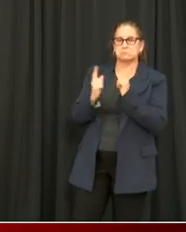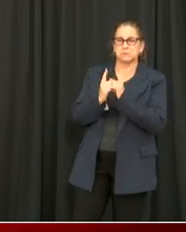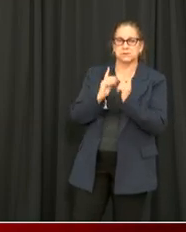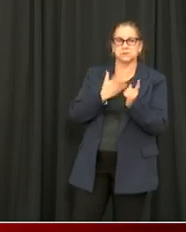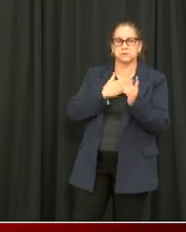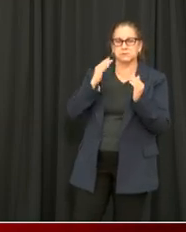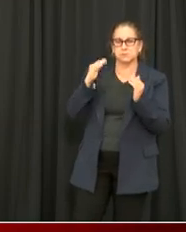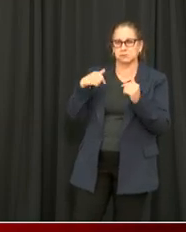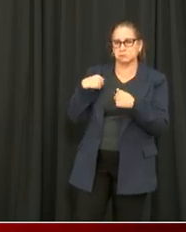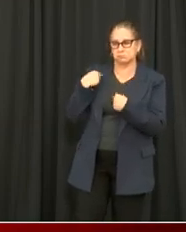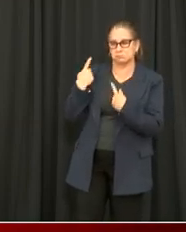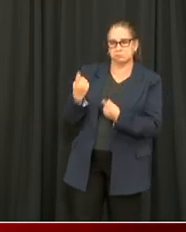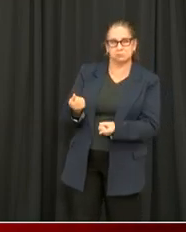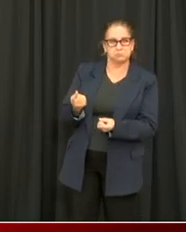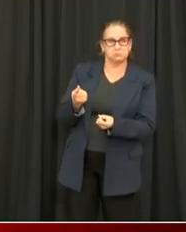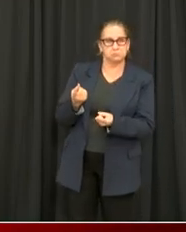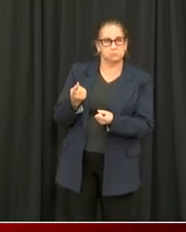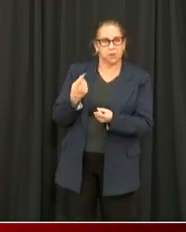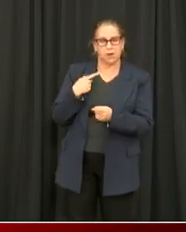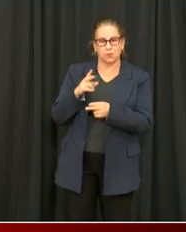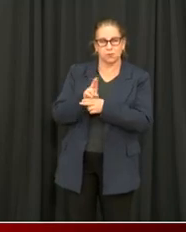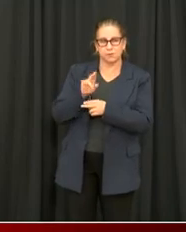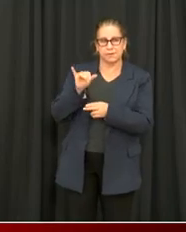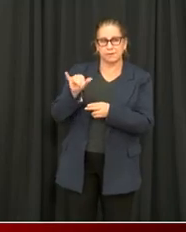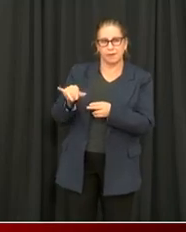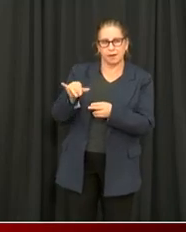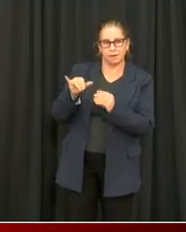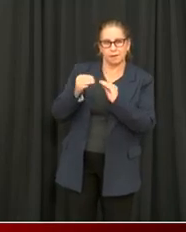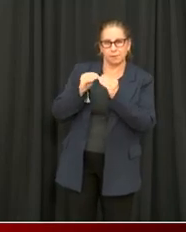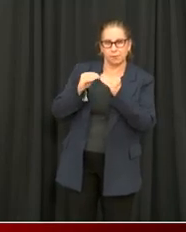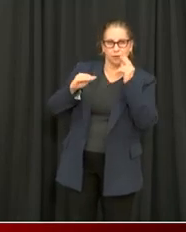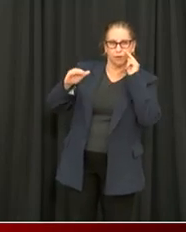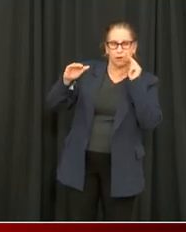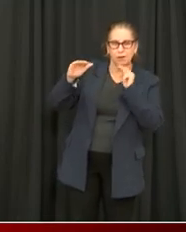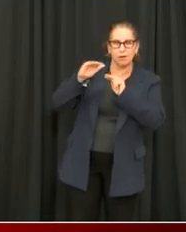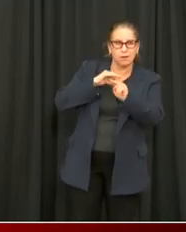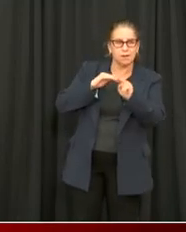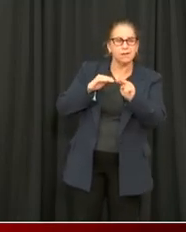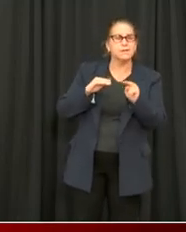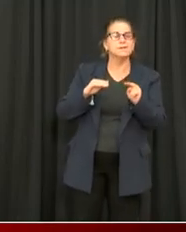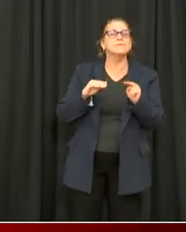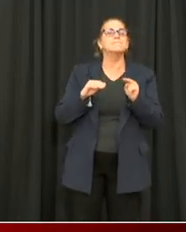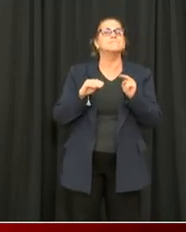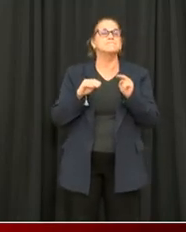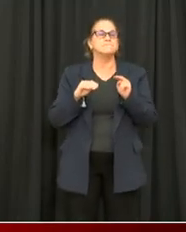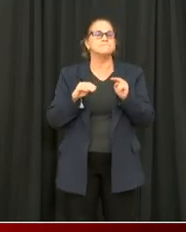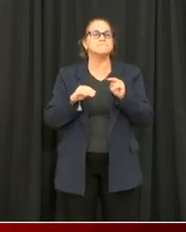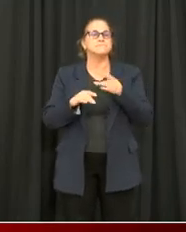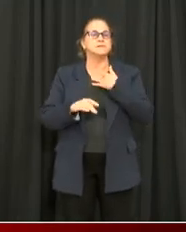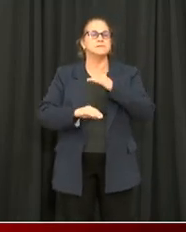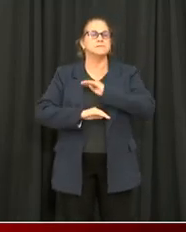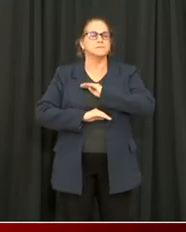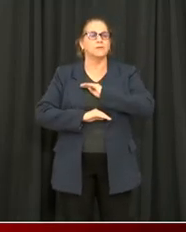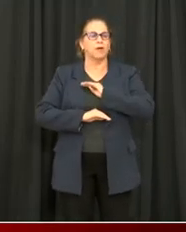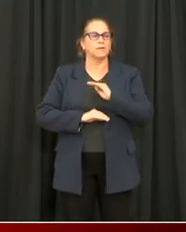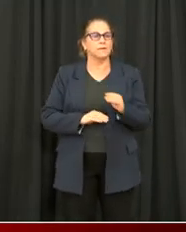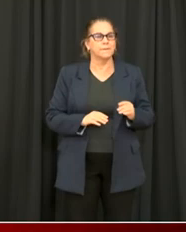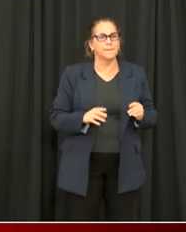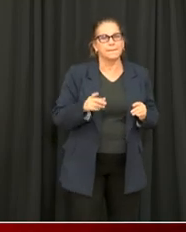is an indicator, then we will be able to meet it. Even though we don't